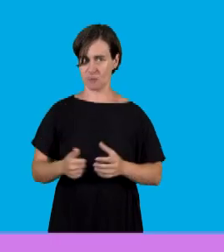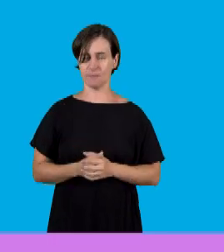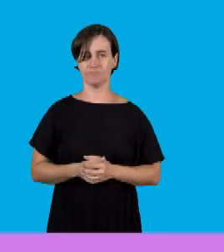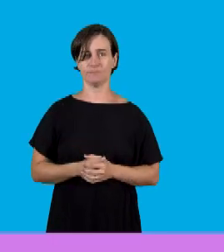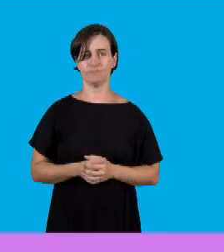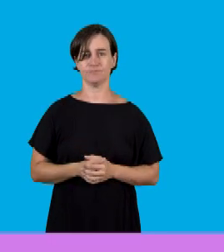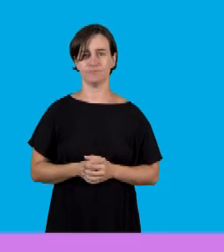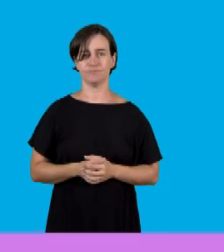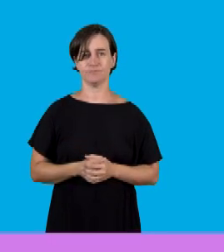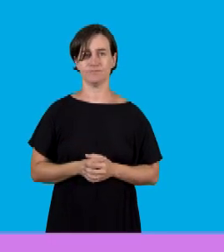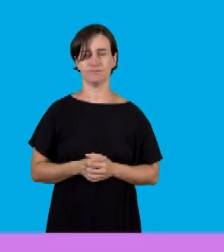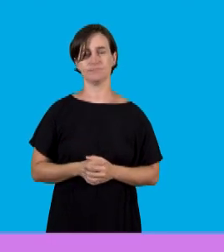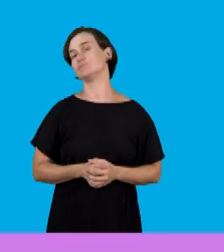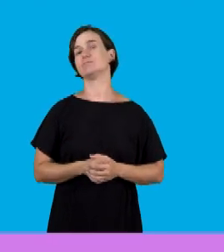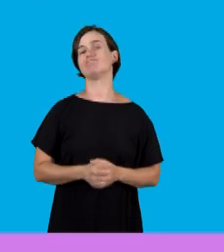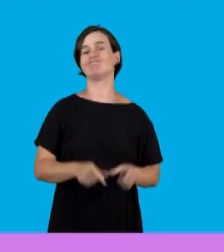this kitchen.